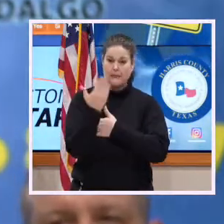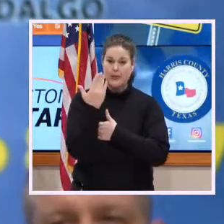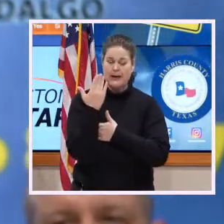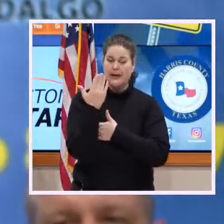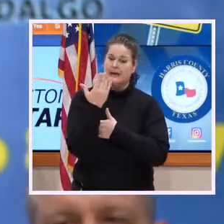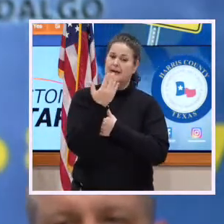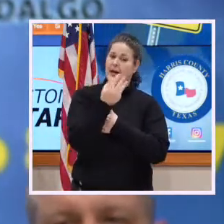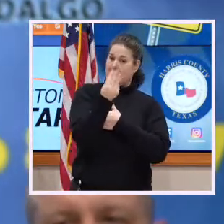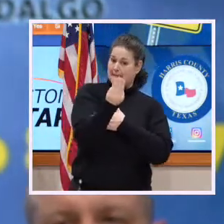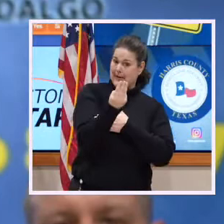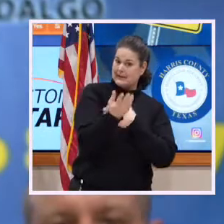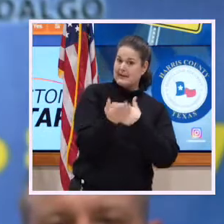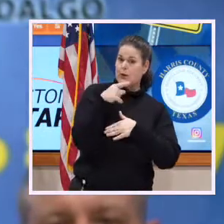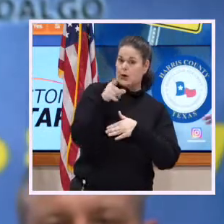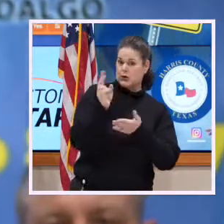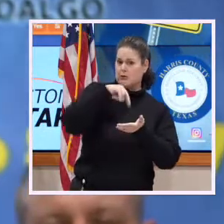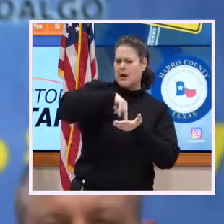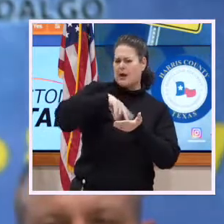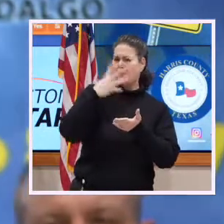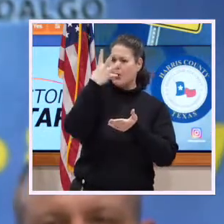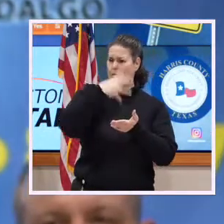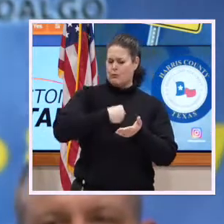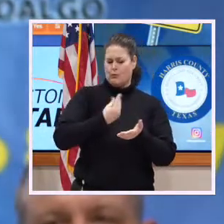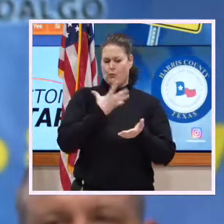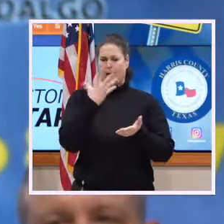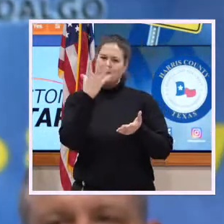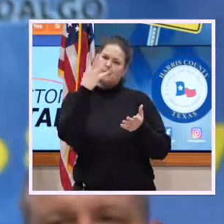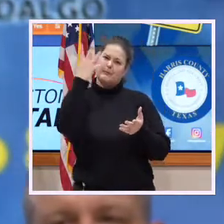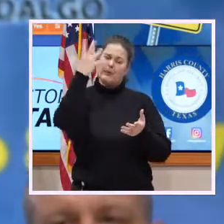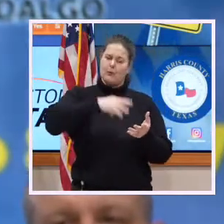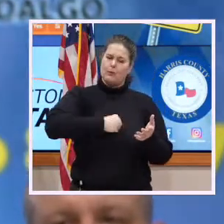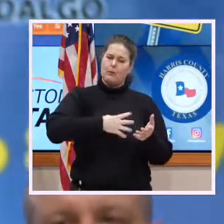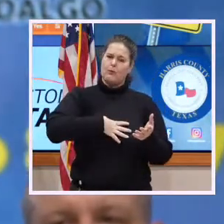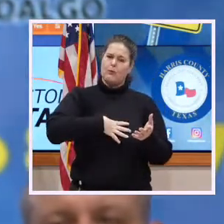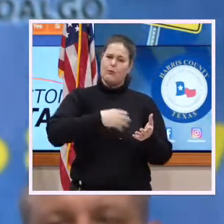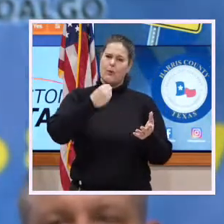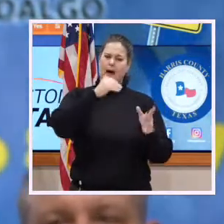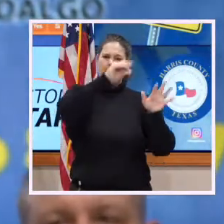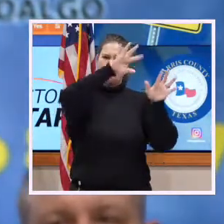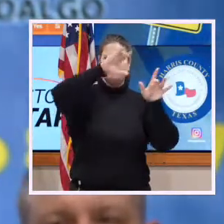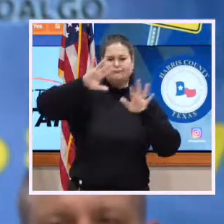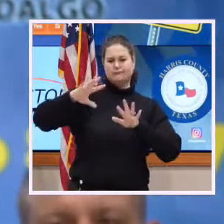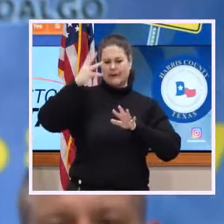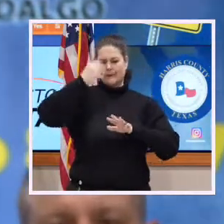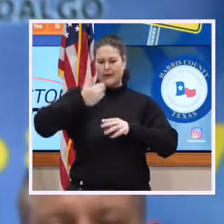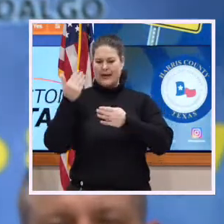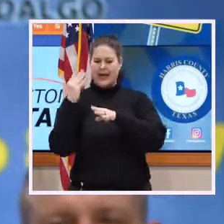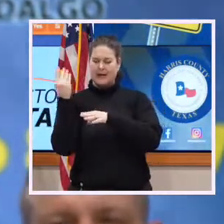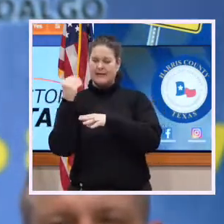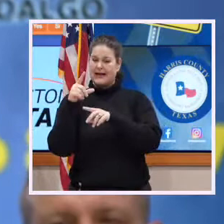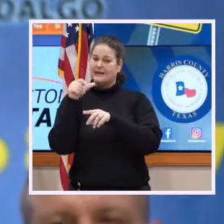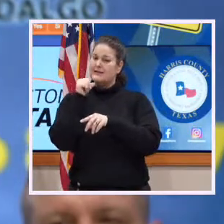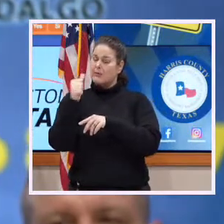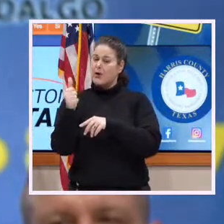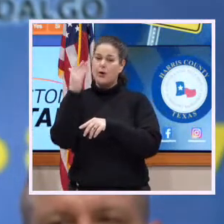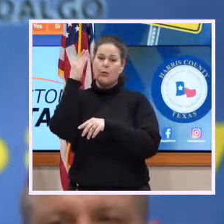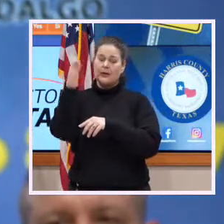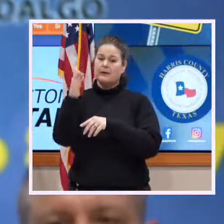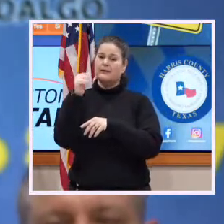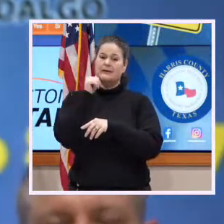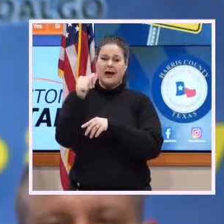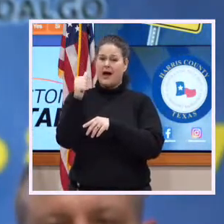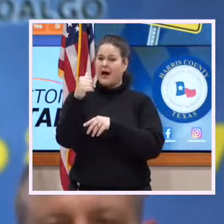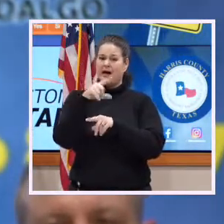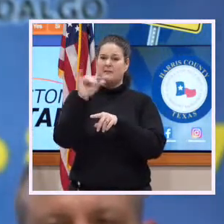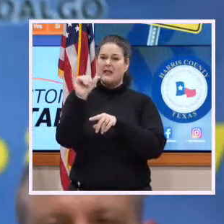Monday morning when you woke up and it was all white outside, it's not going to be white in the morning. So don't think it didn't happen. Ice is clear, so it's going to look